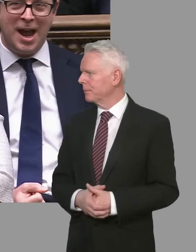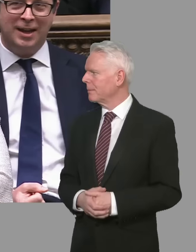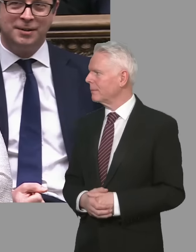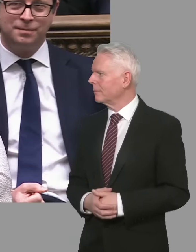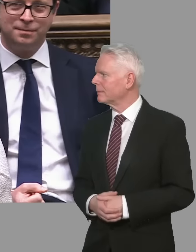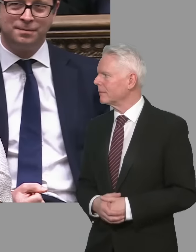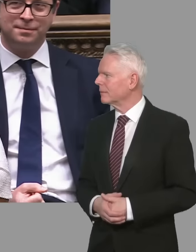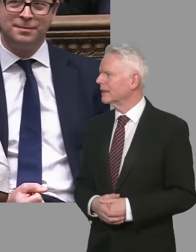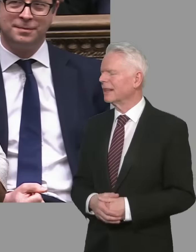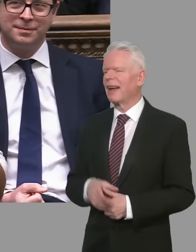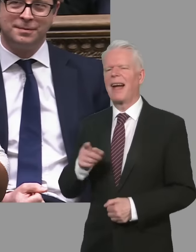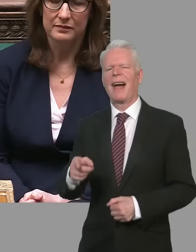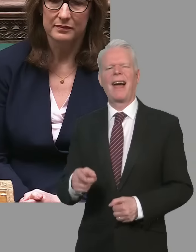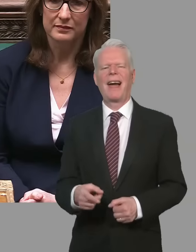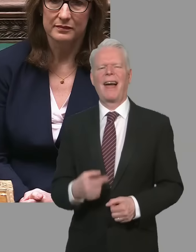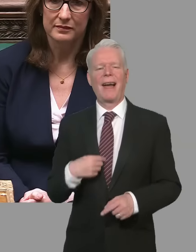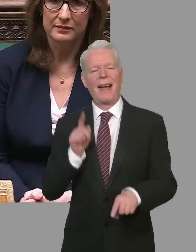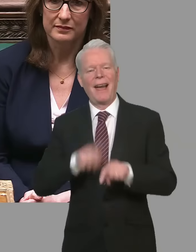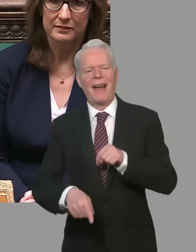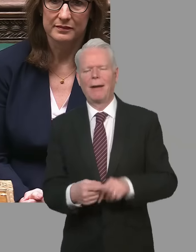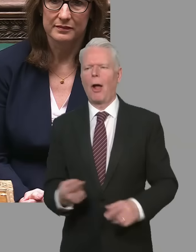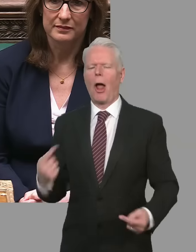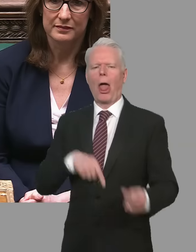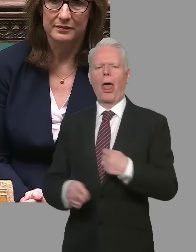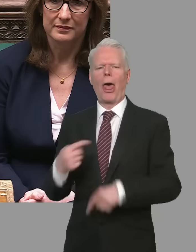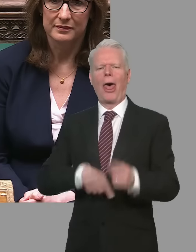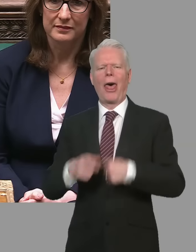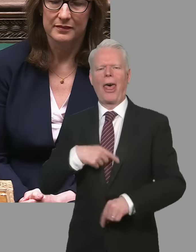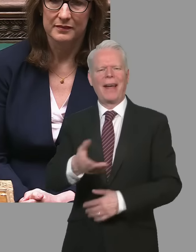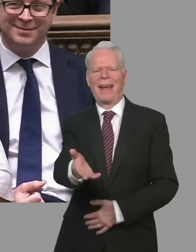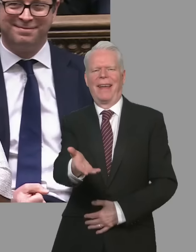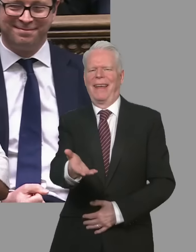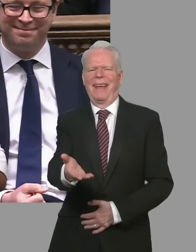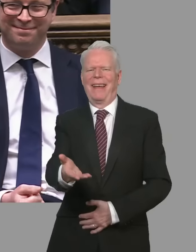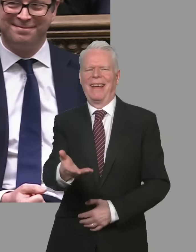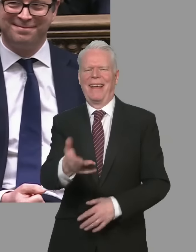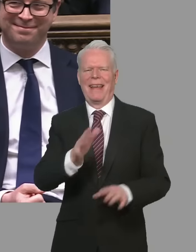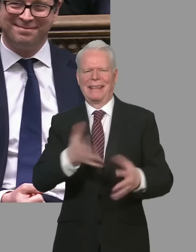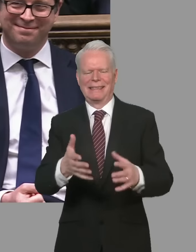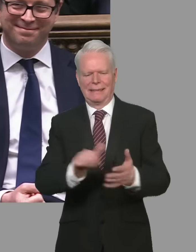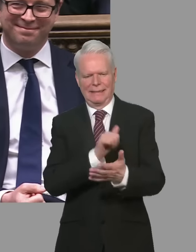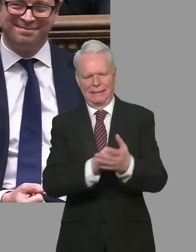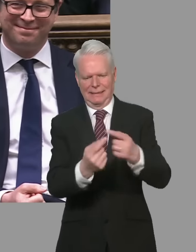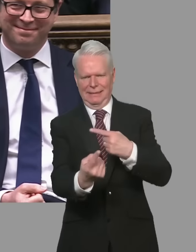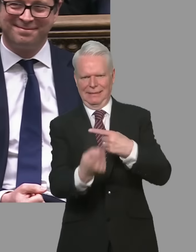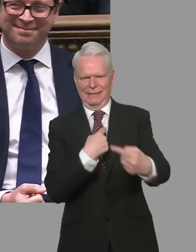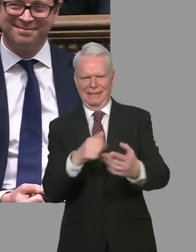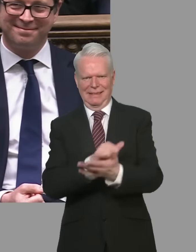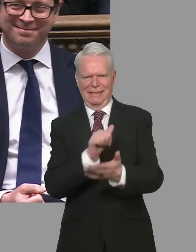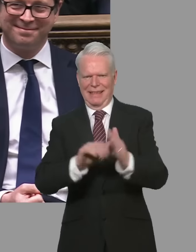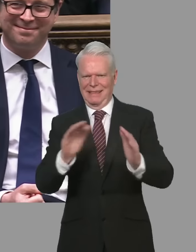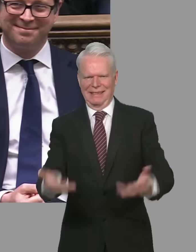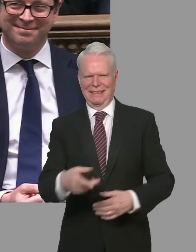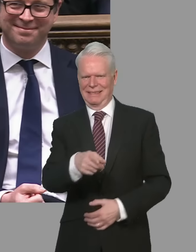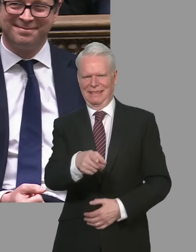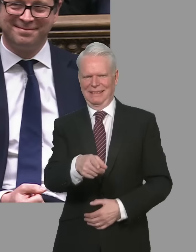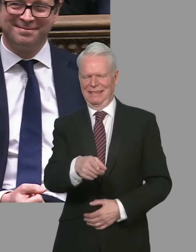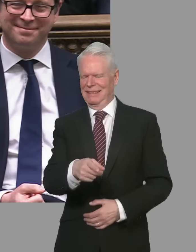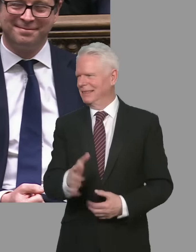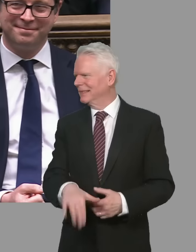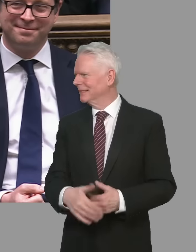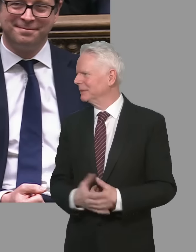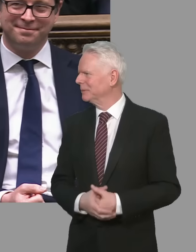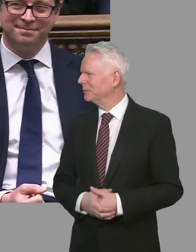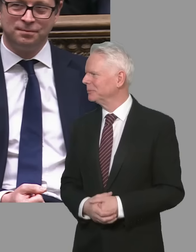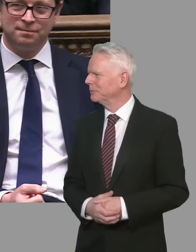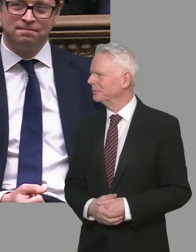can. He is so weak, he's the first person to be pushed around by the Energy Secretary. Let me remind him, Mr. Speaker, let me remind him